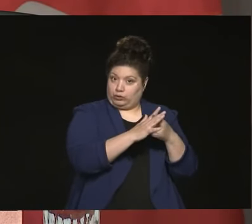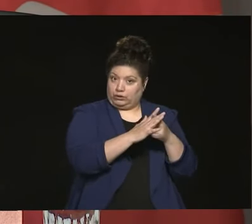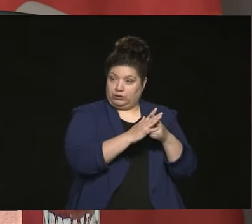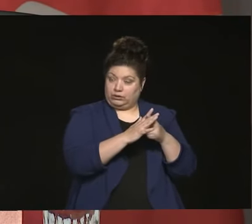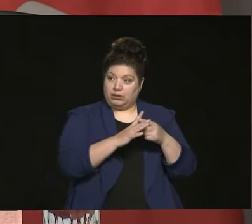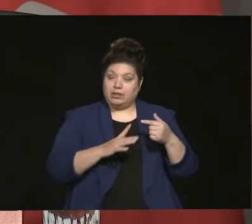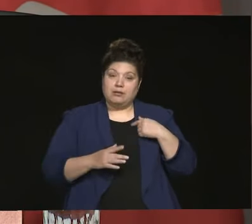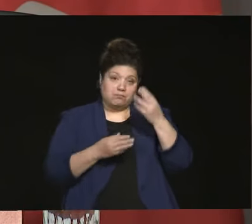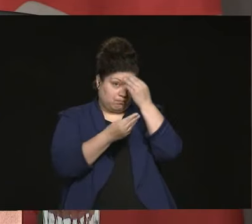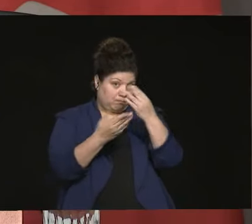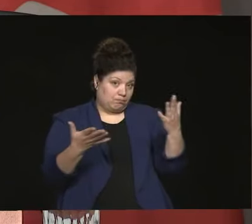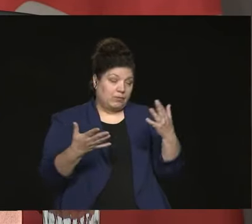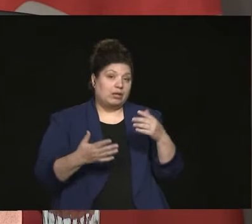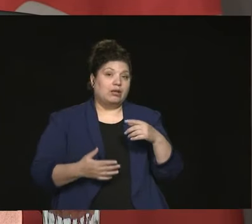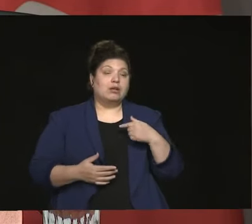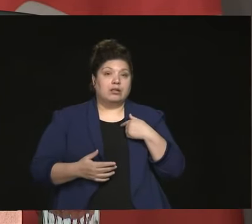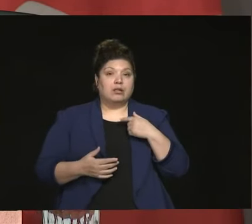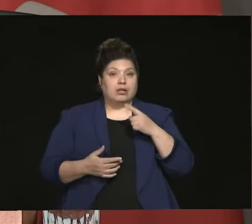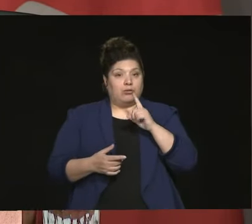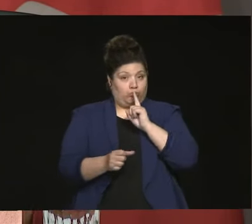issue for Canadians.